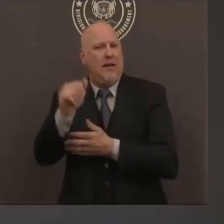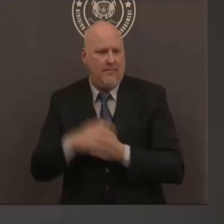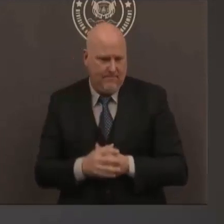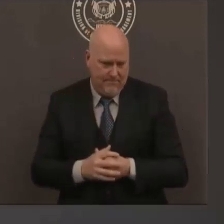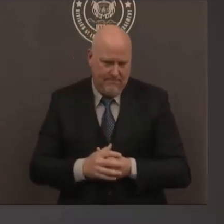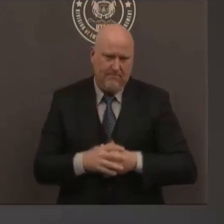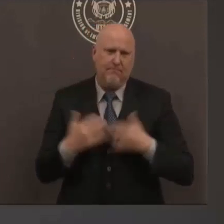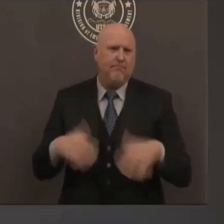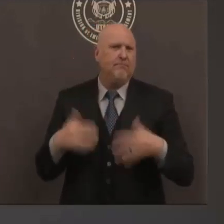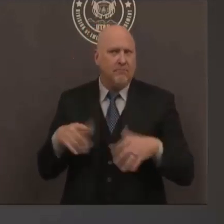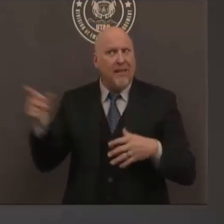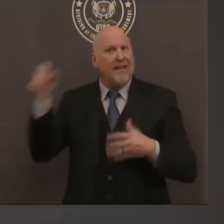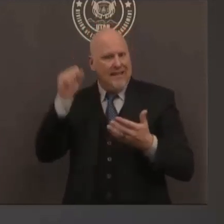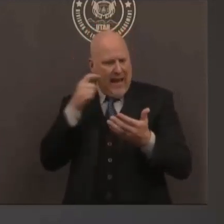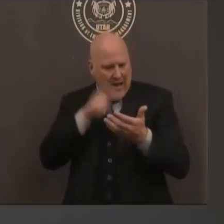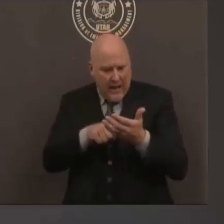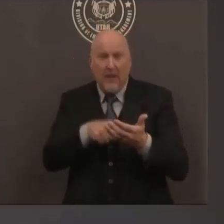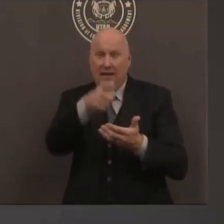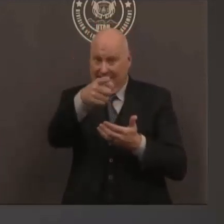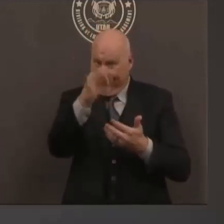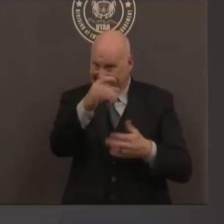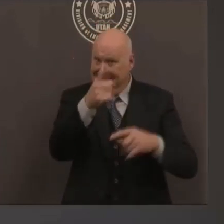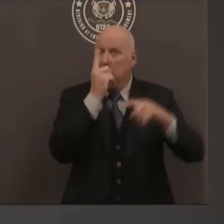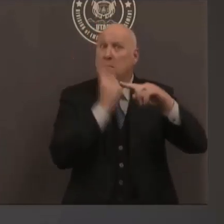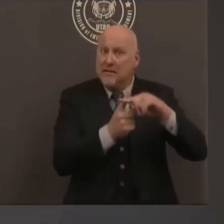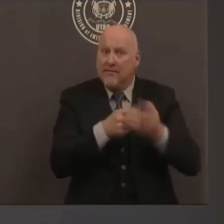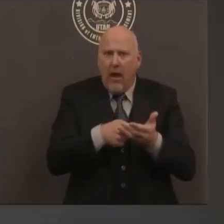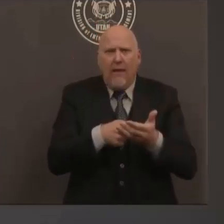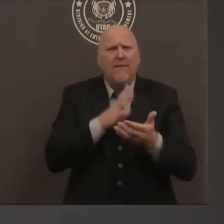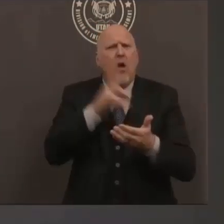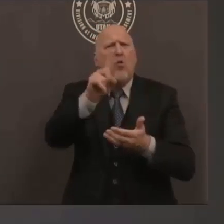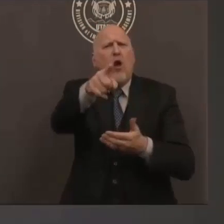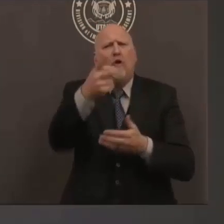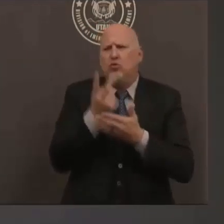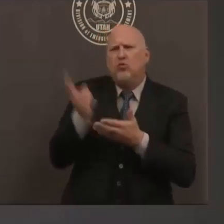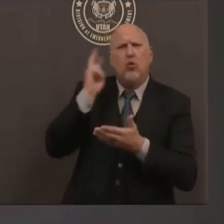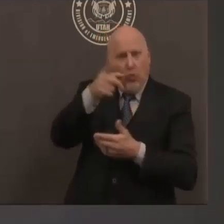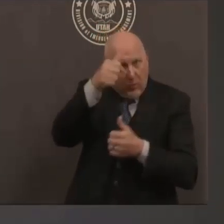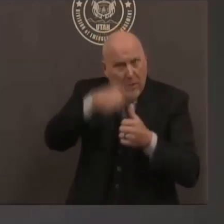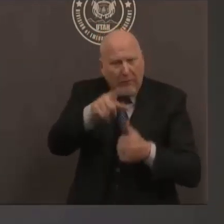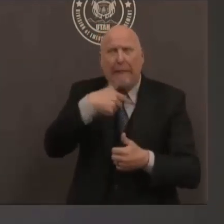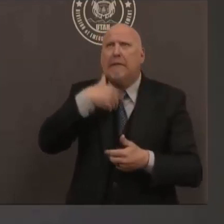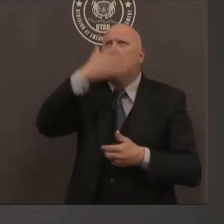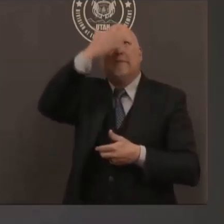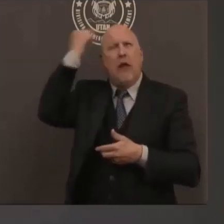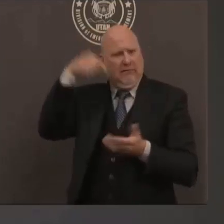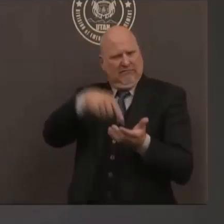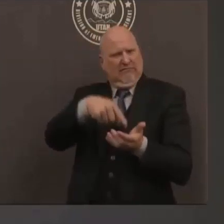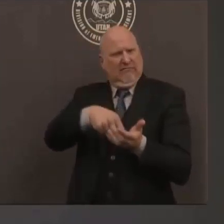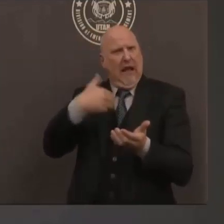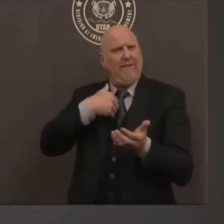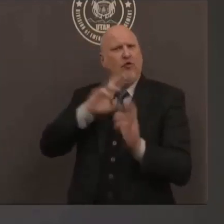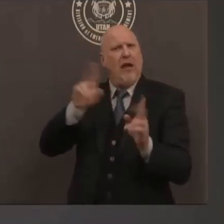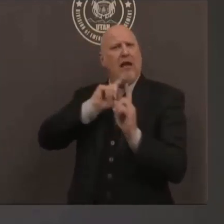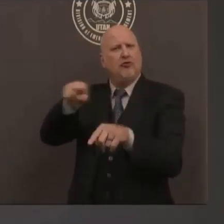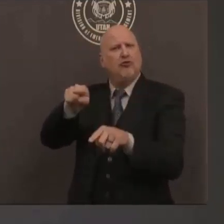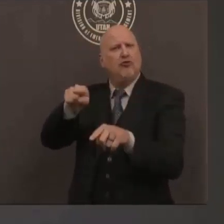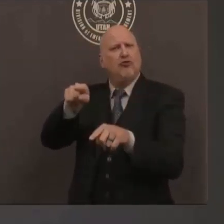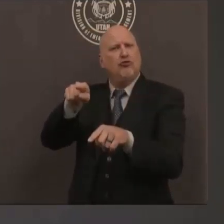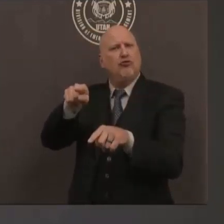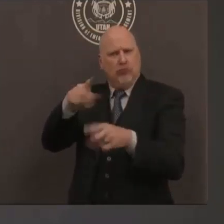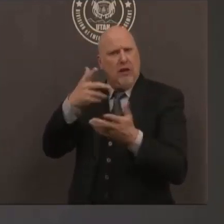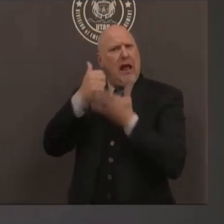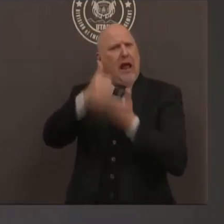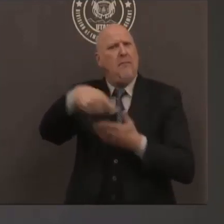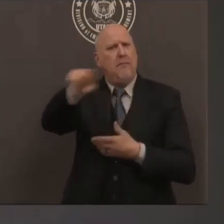get tested. So again, help us be more strategic. You should know that we have 1,200 state employees that